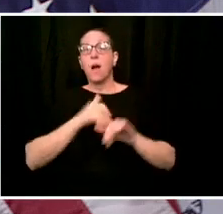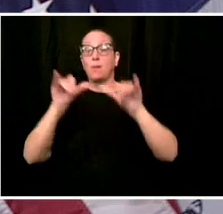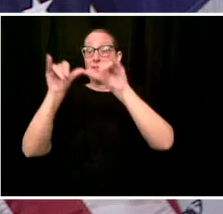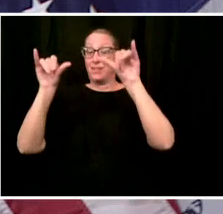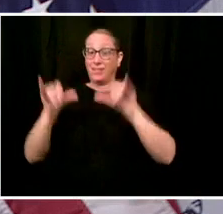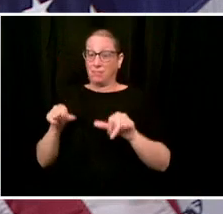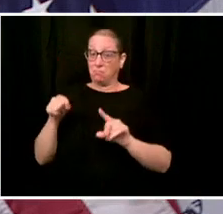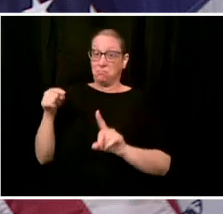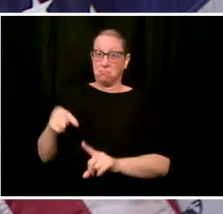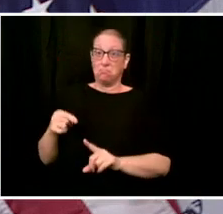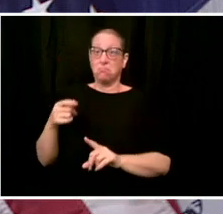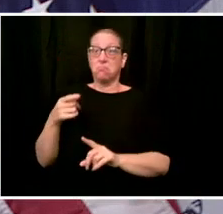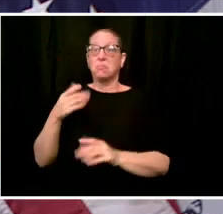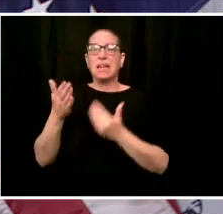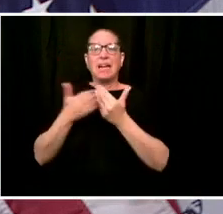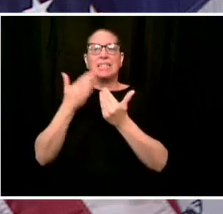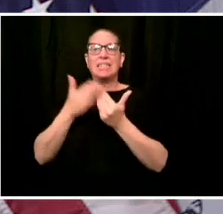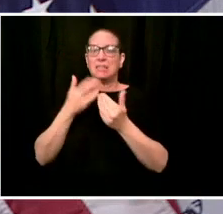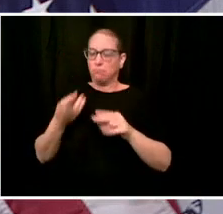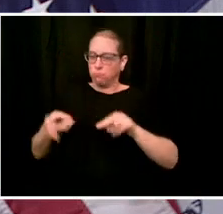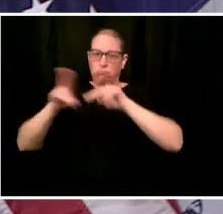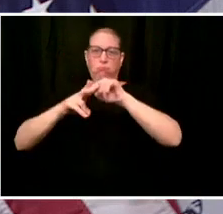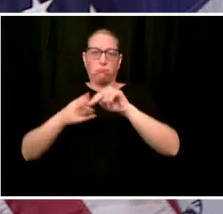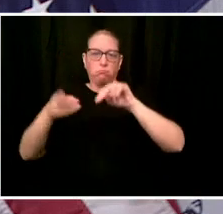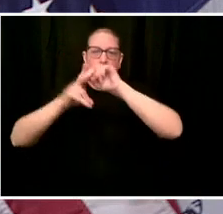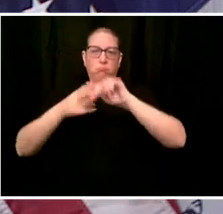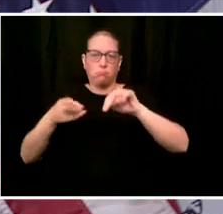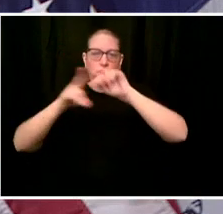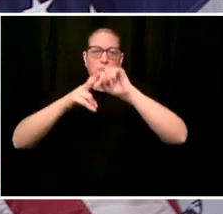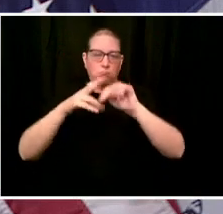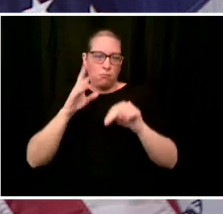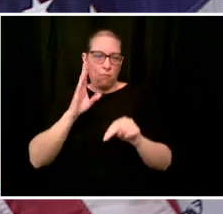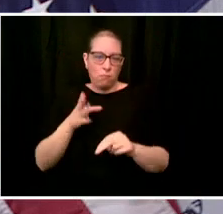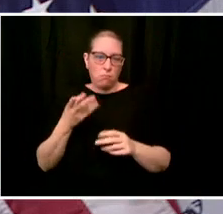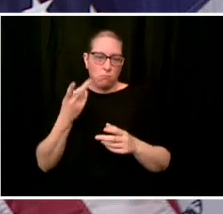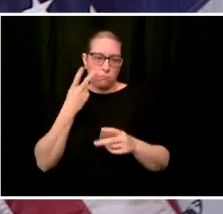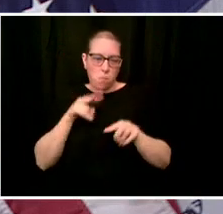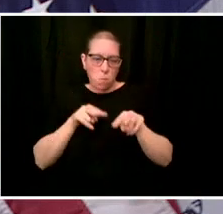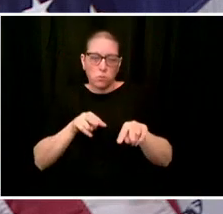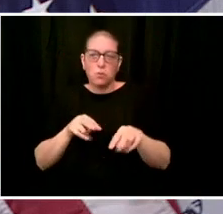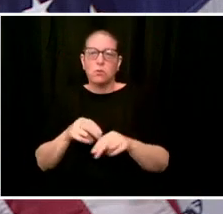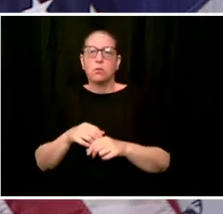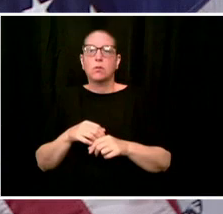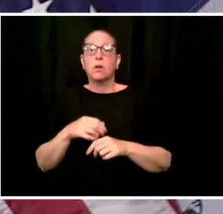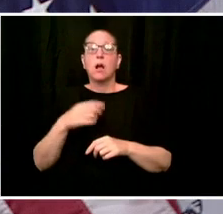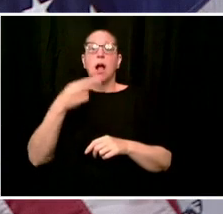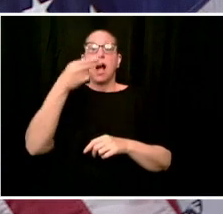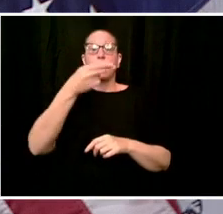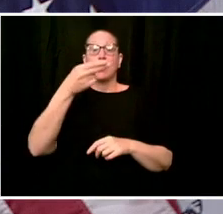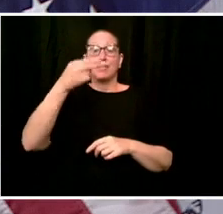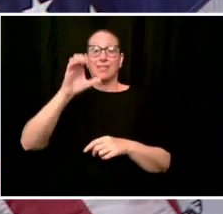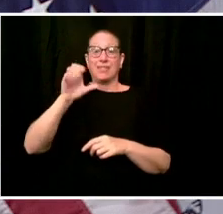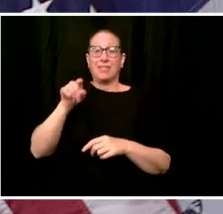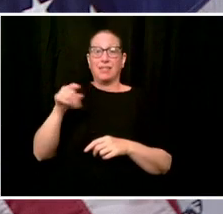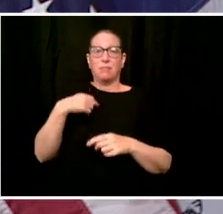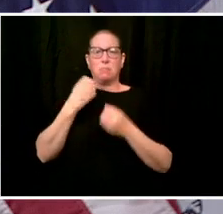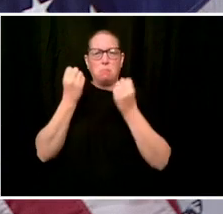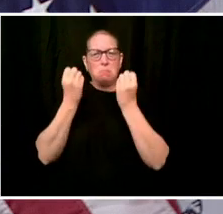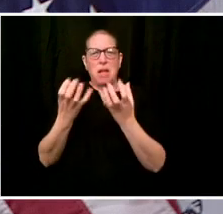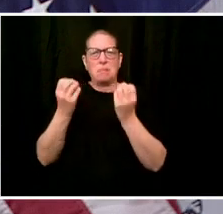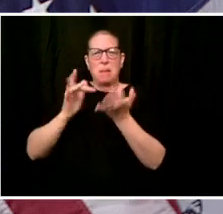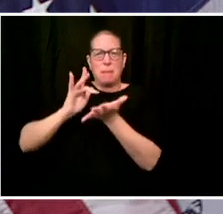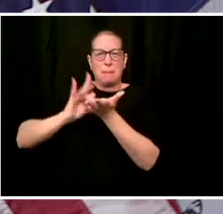Health and Hospitals has a huge, deep bench of medical personnel. So in terms of providing the